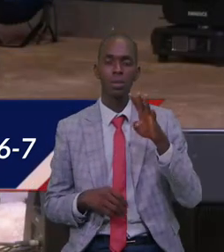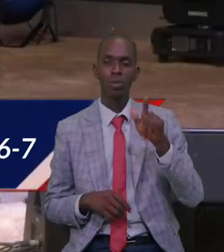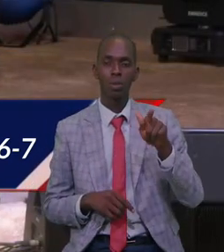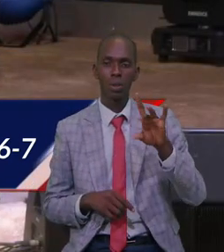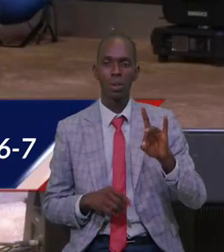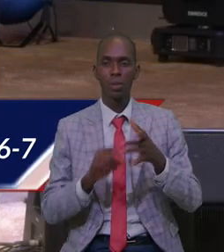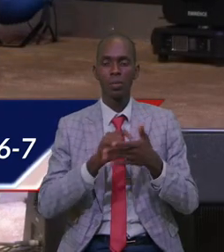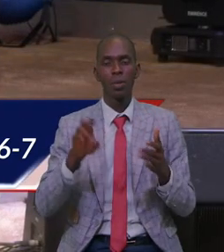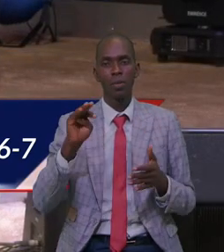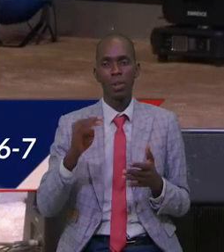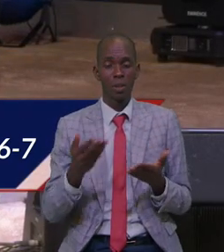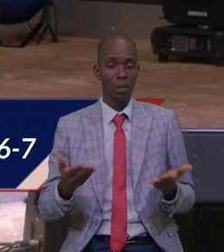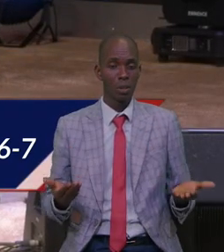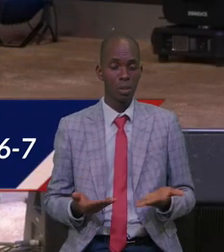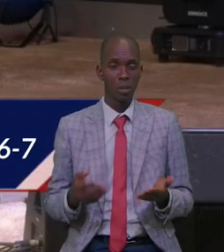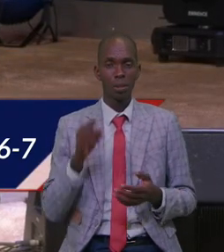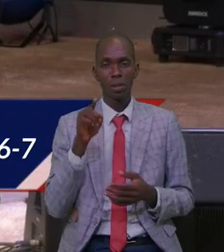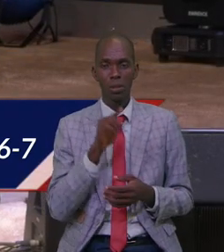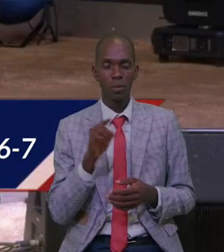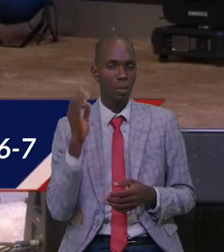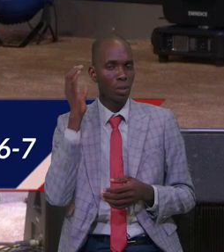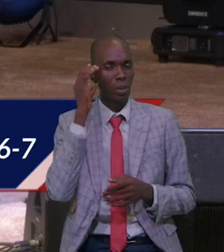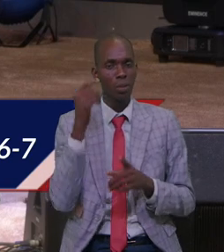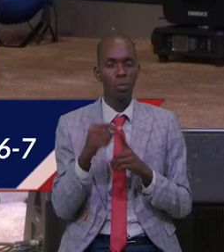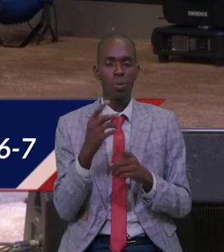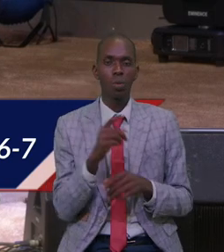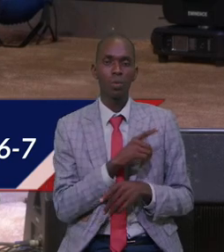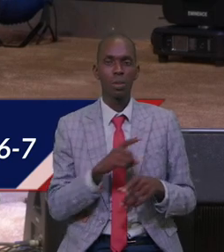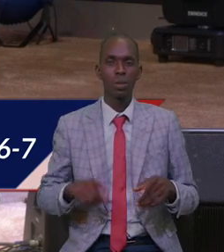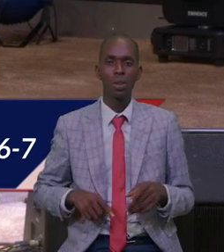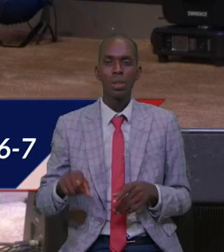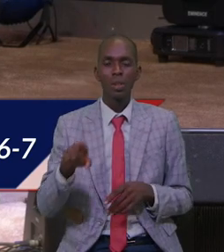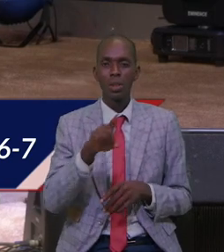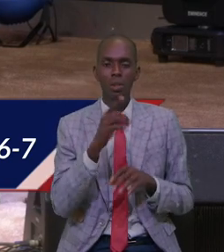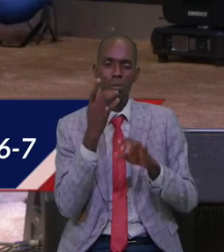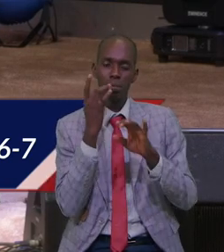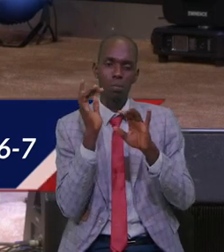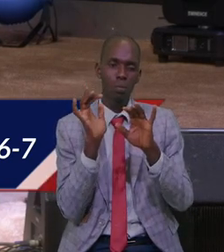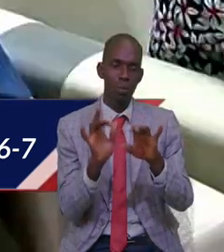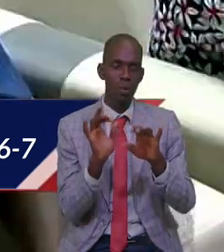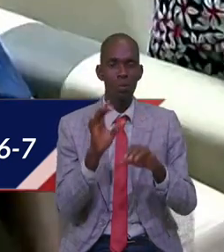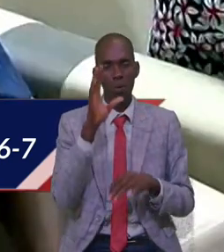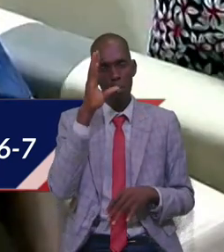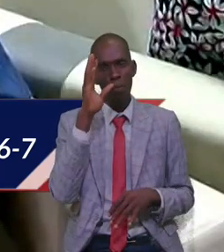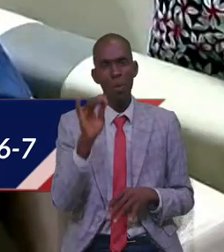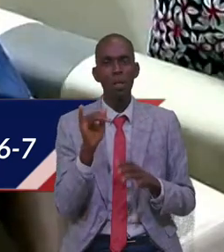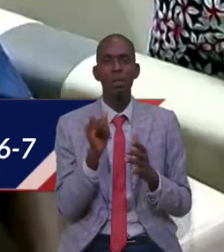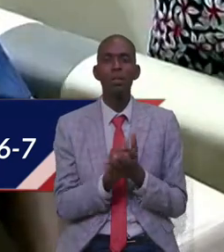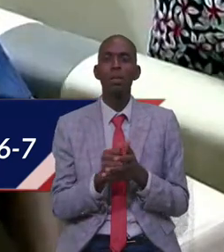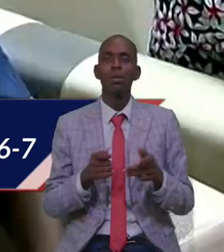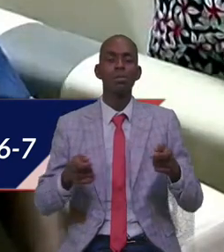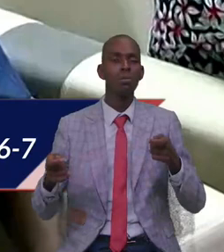wherefore, hear the word of the Lord, ye scornful men that